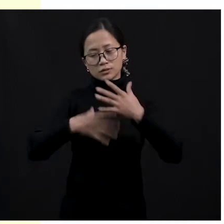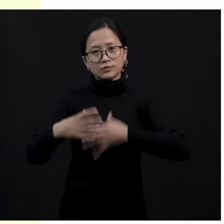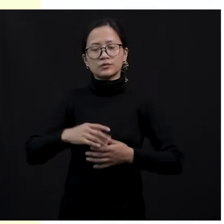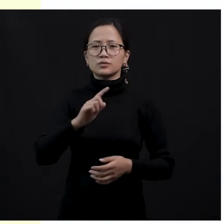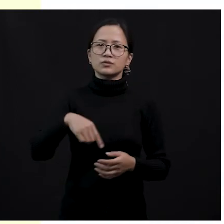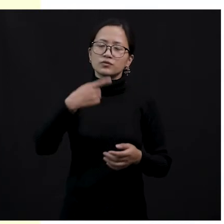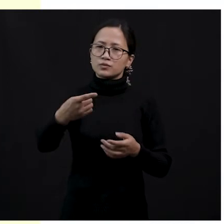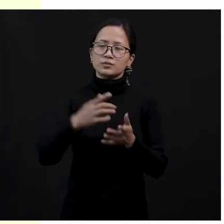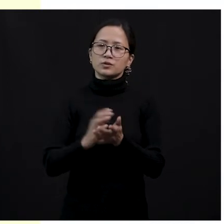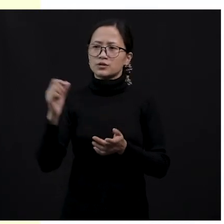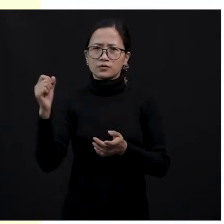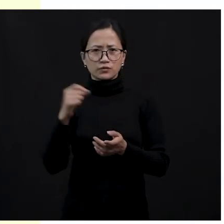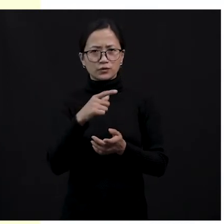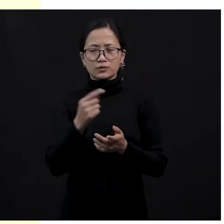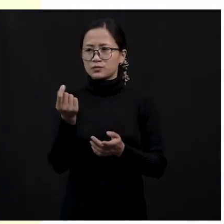for the next few months.